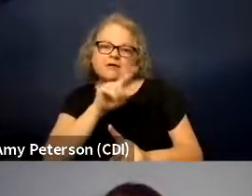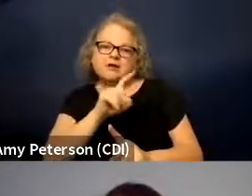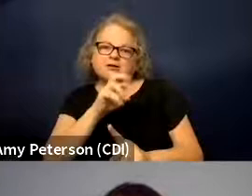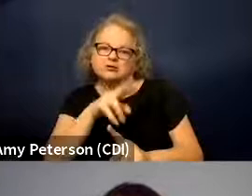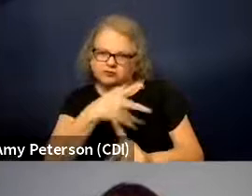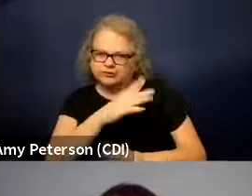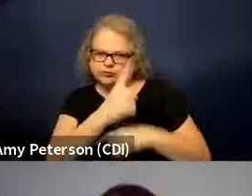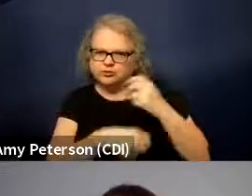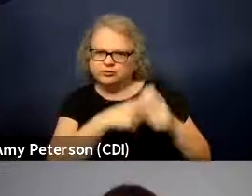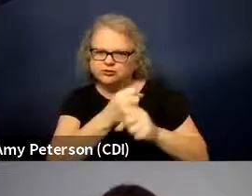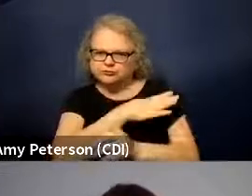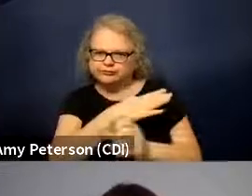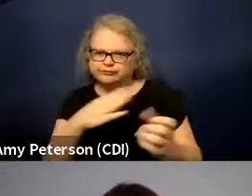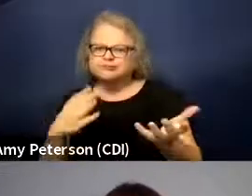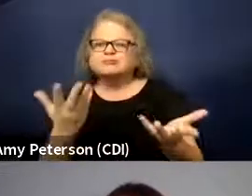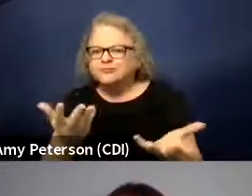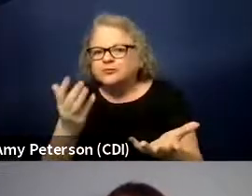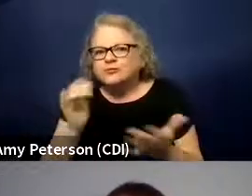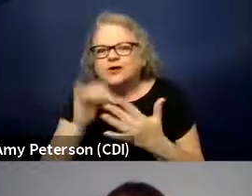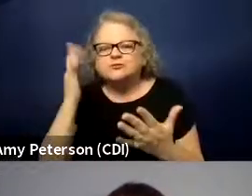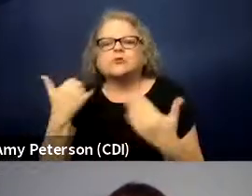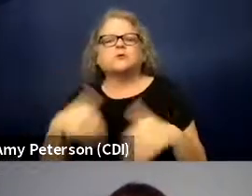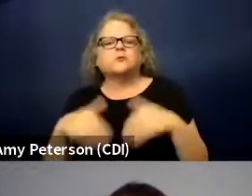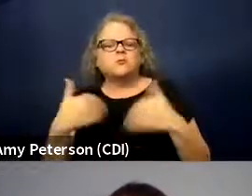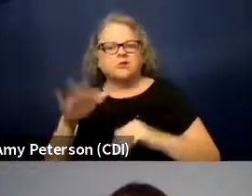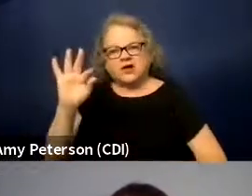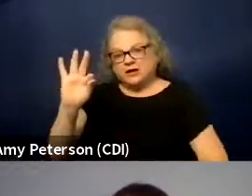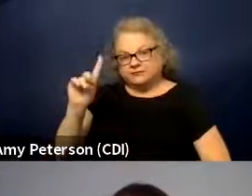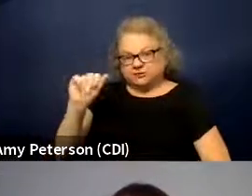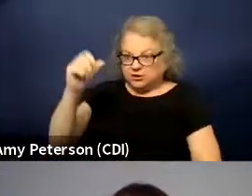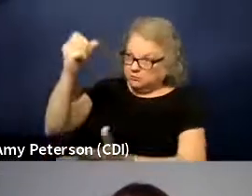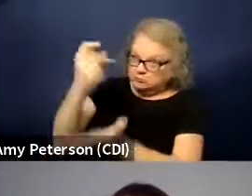few serious bad reactions to these vaccines.